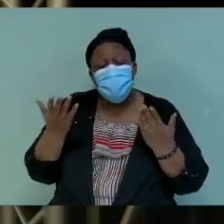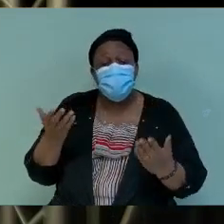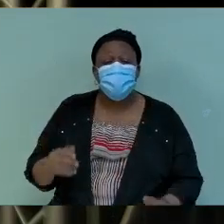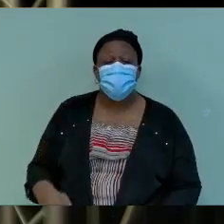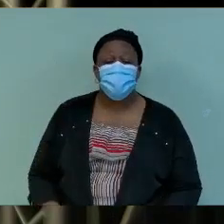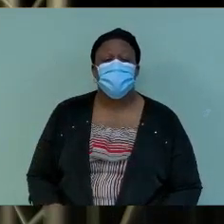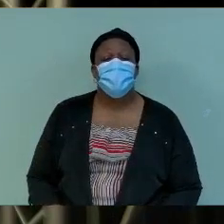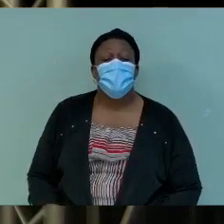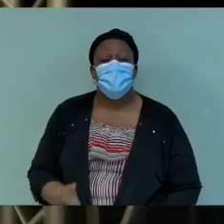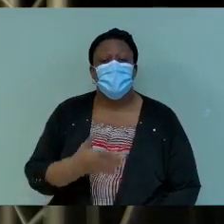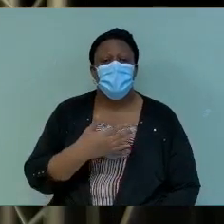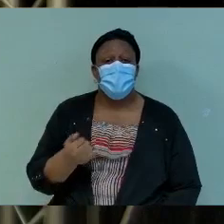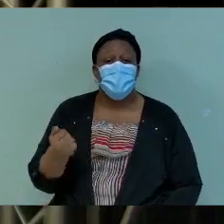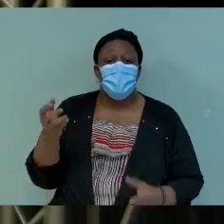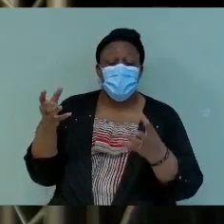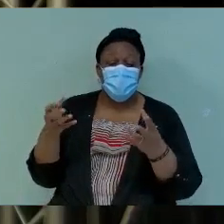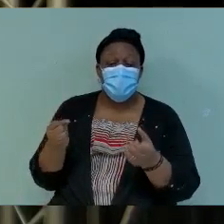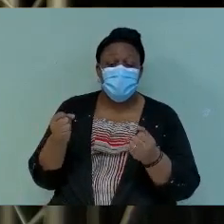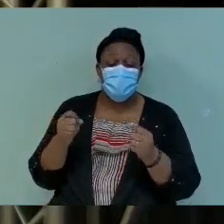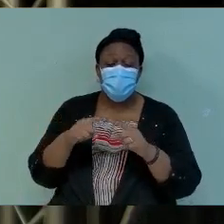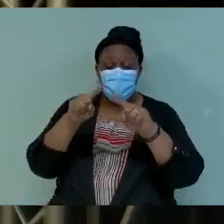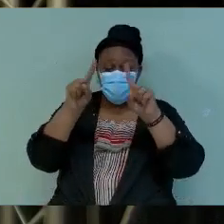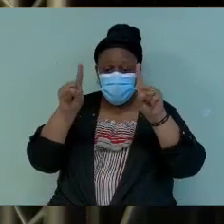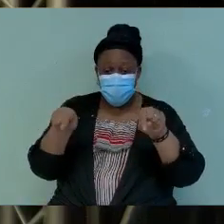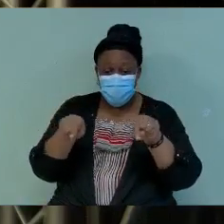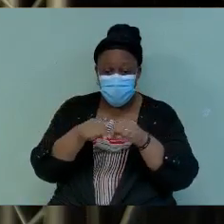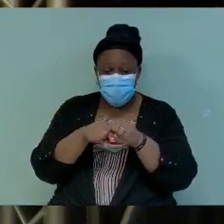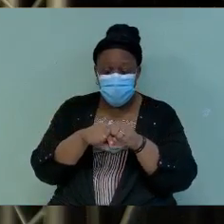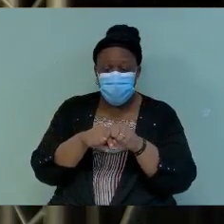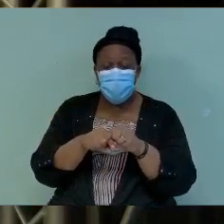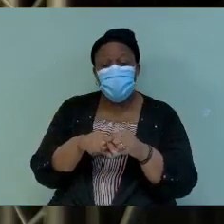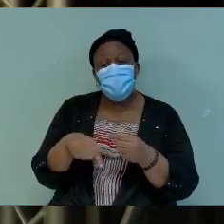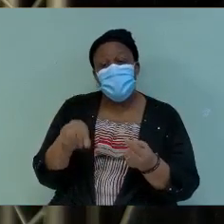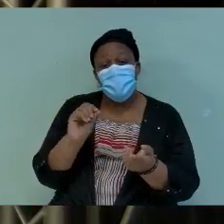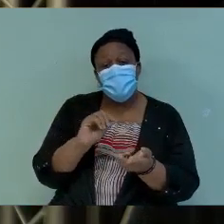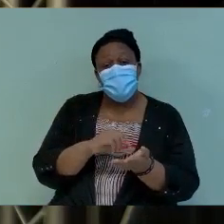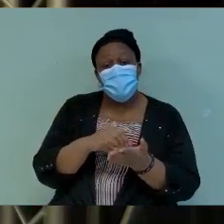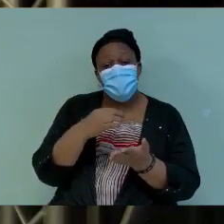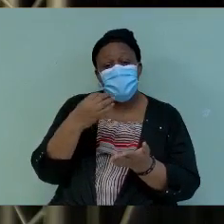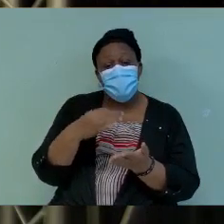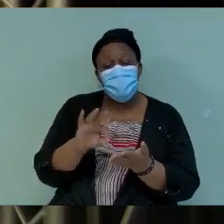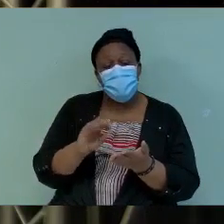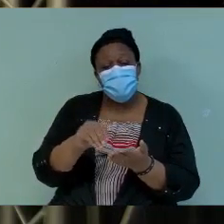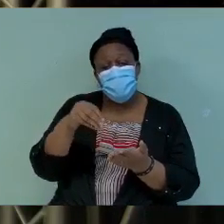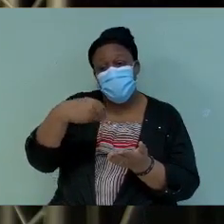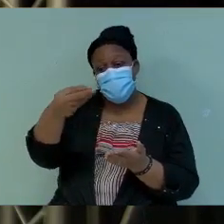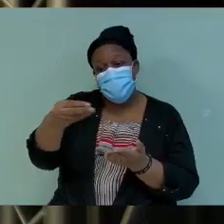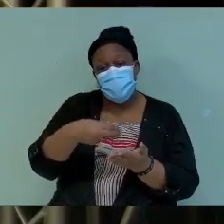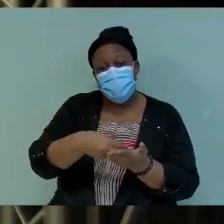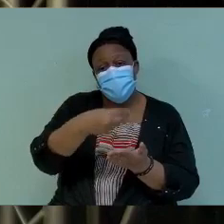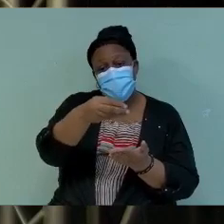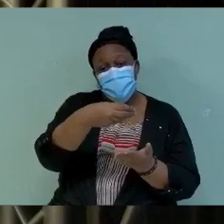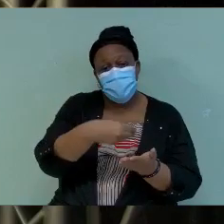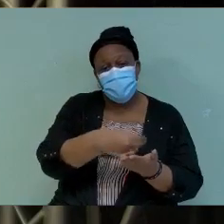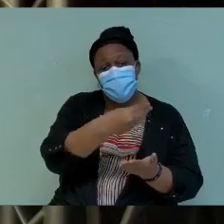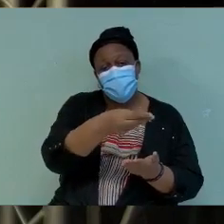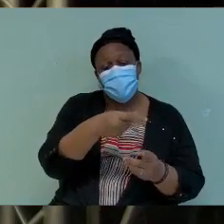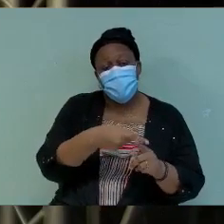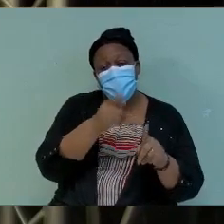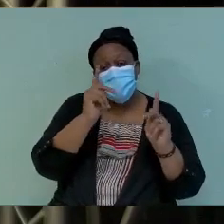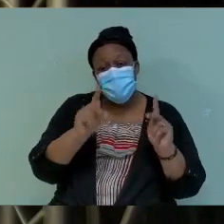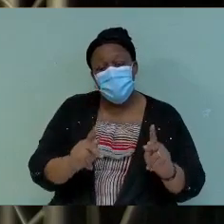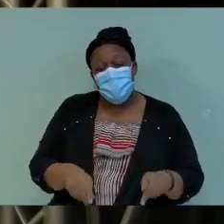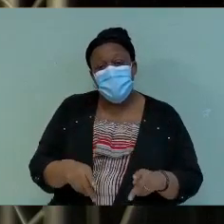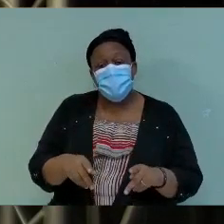coping strategies with the assistance of PAHO, and we will have these, we will start to disseminate these